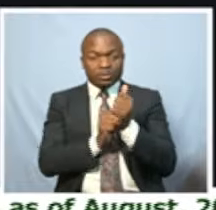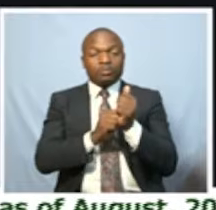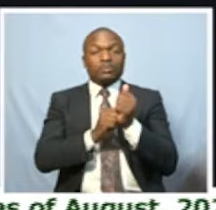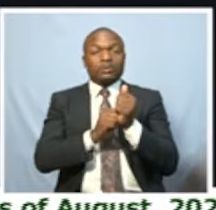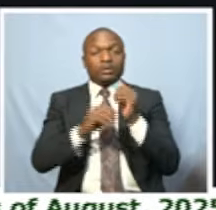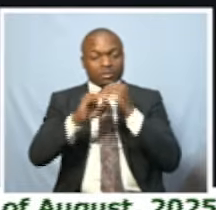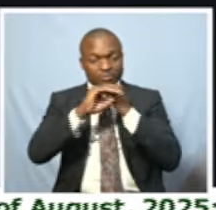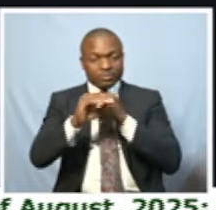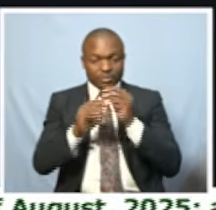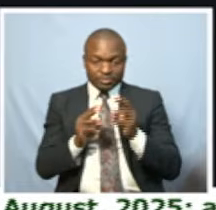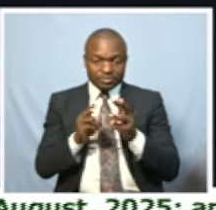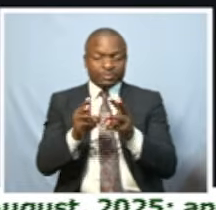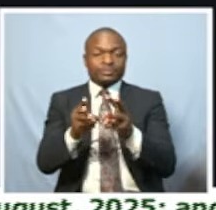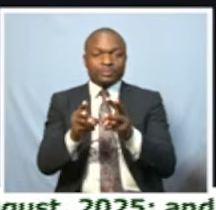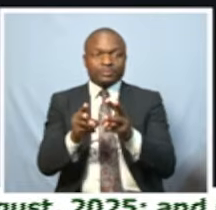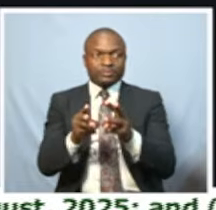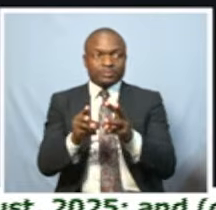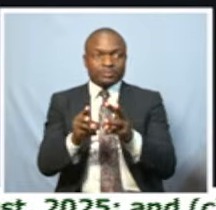terms of